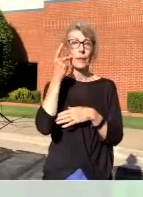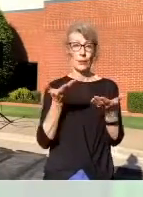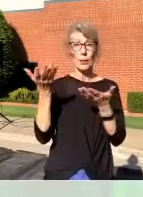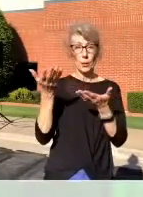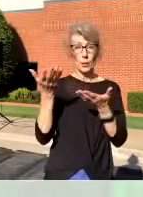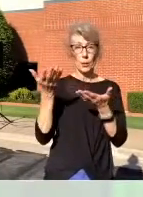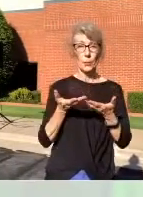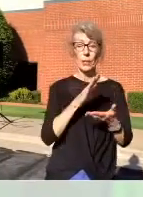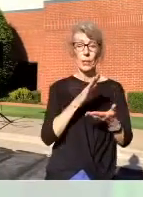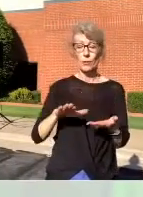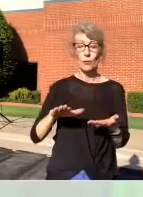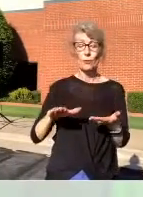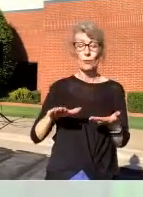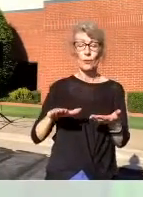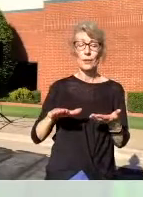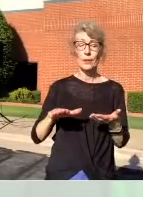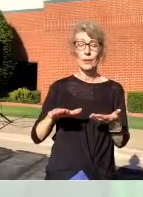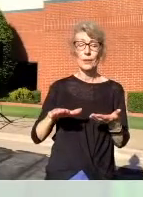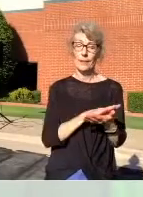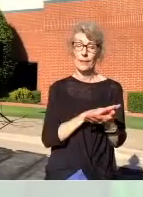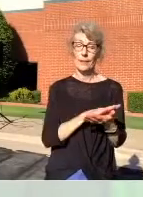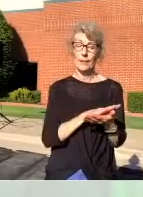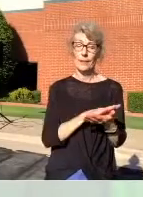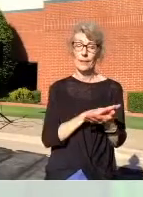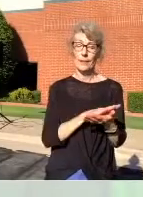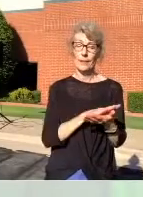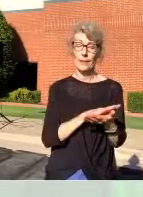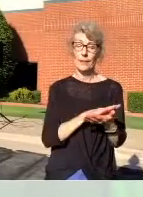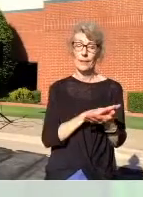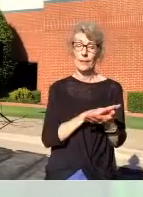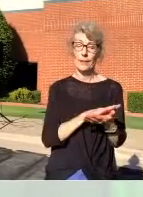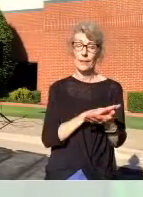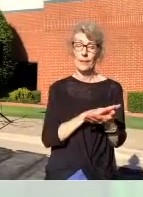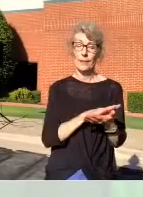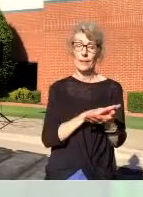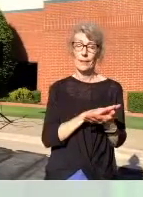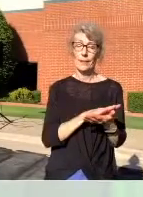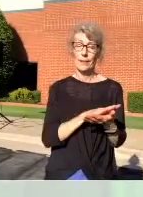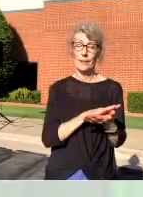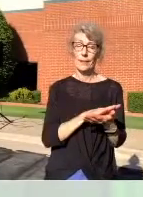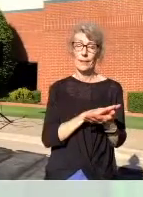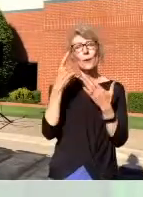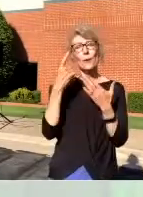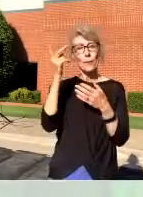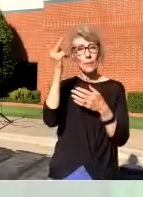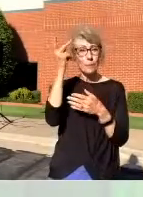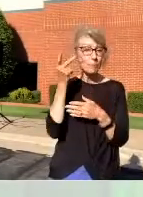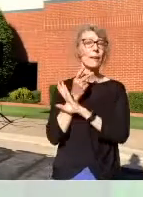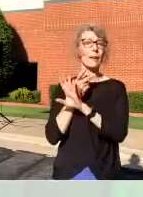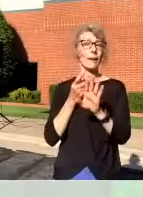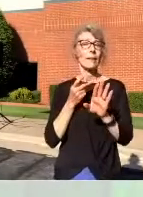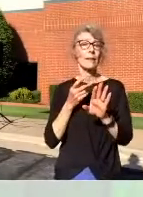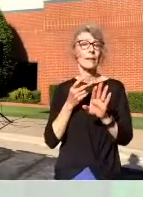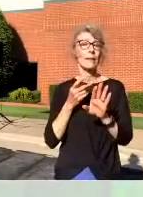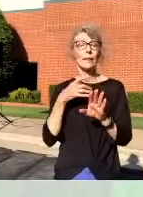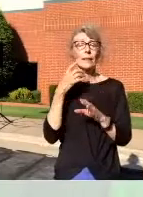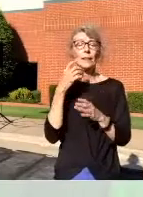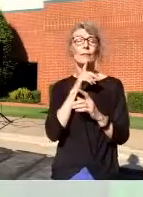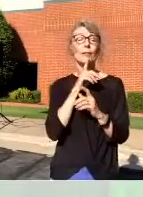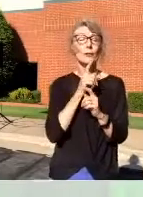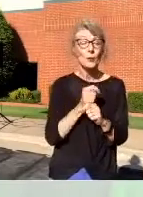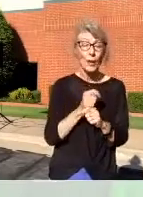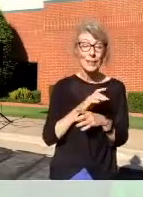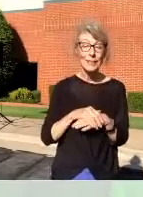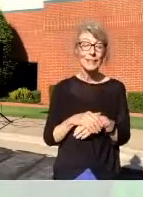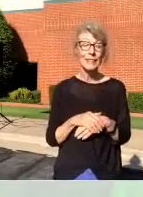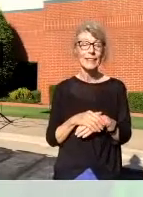you for their trust. God, I pray that during this time that you will give them peace and comfort, Father. God, I